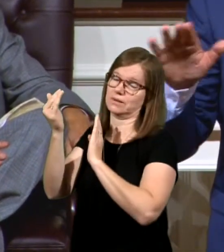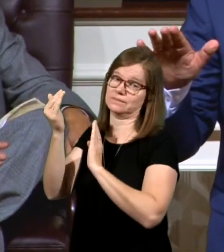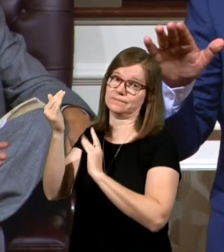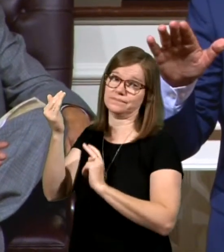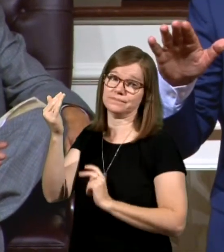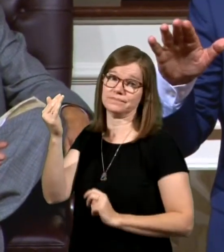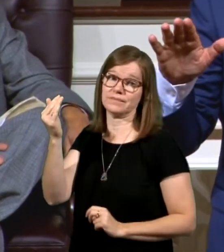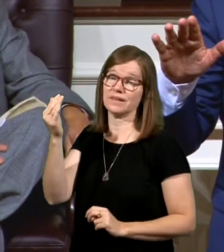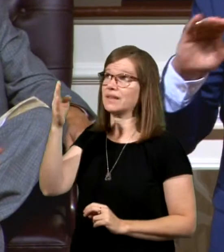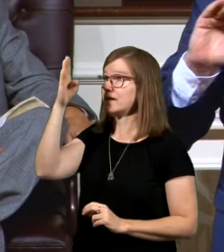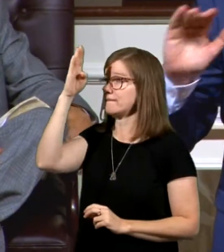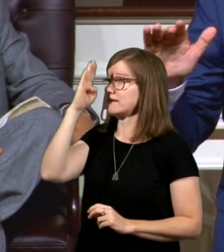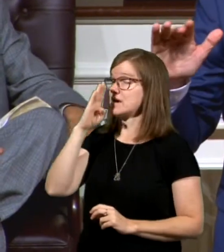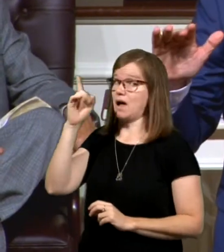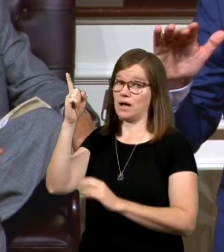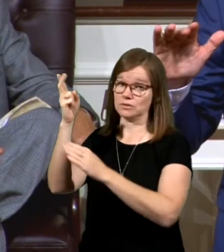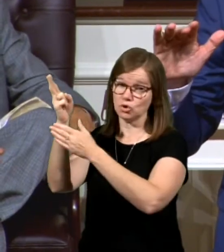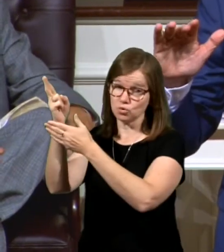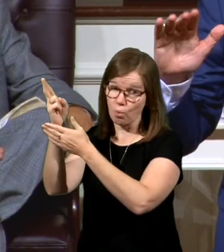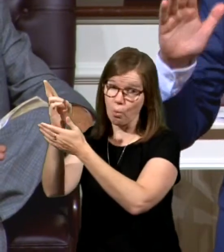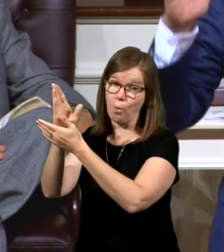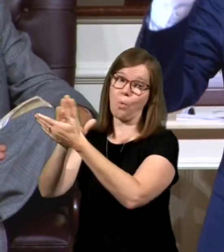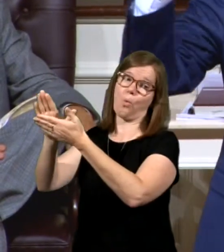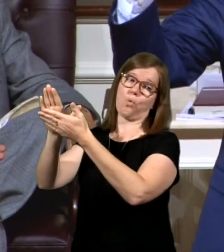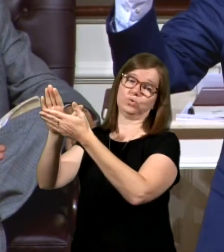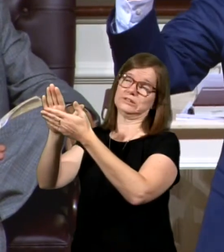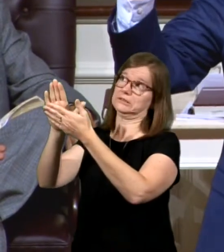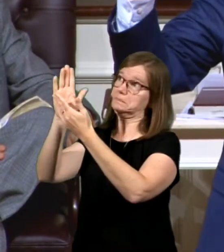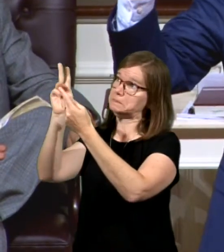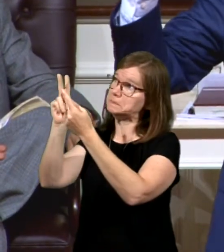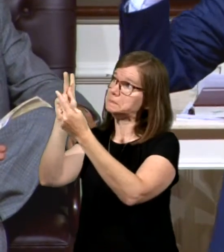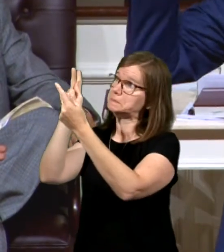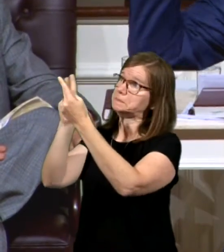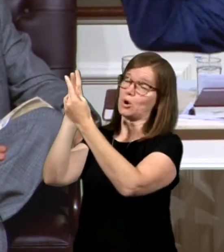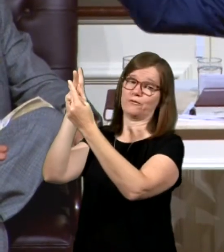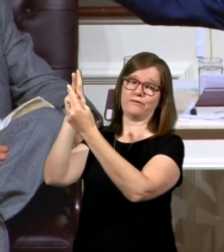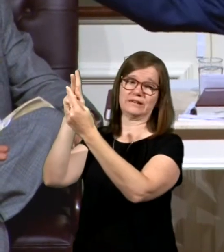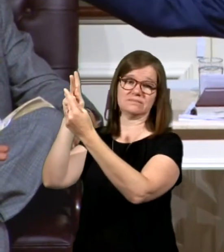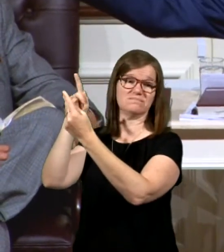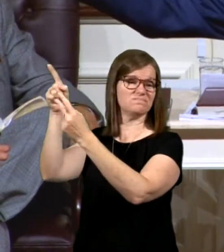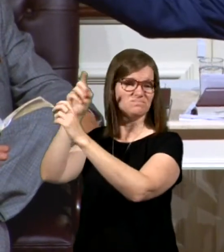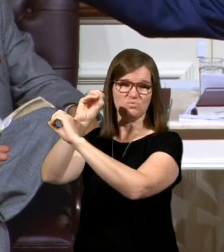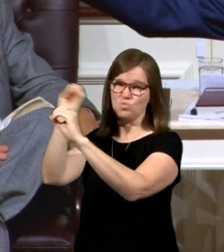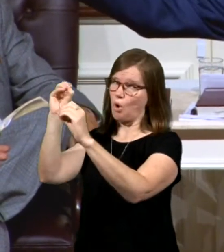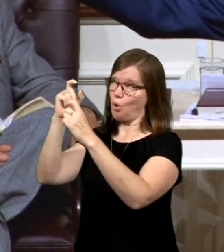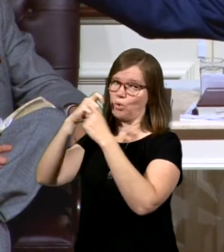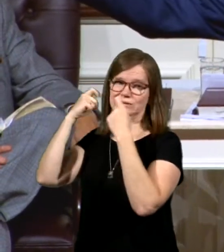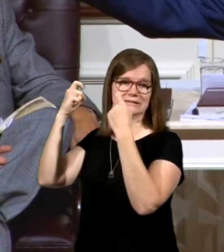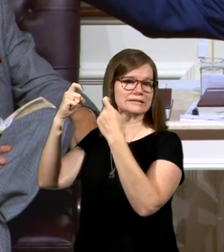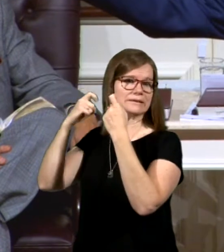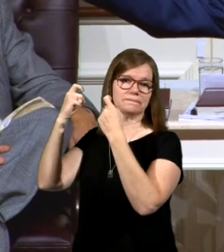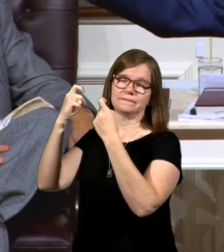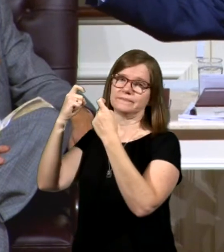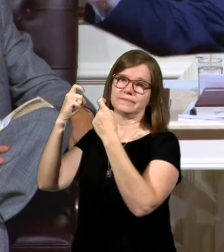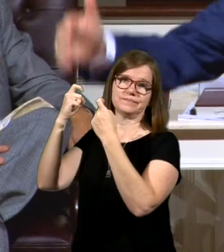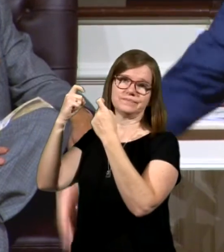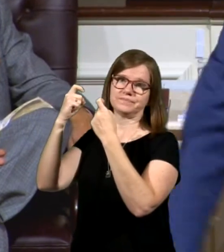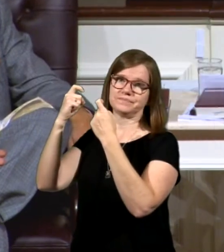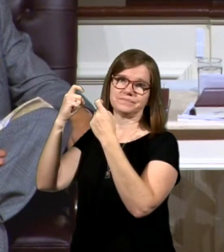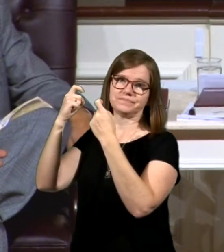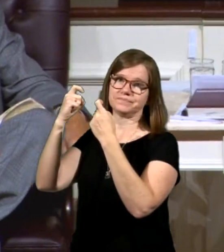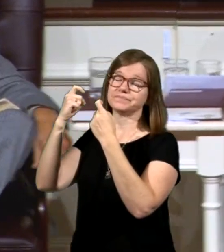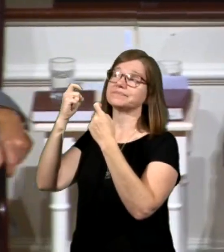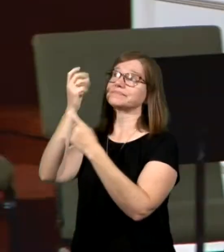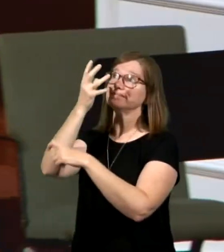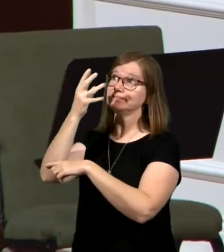God is anything, he's holy. He's perfect. He is without sin. And